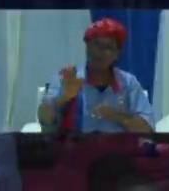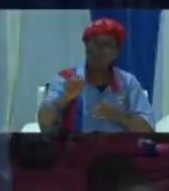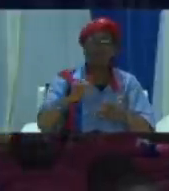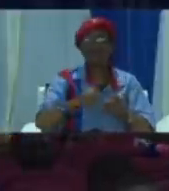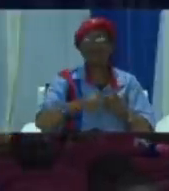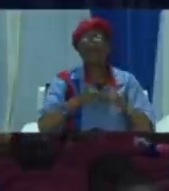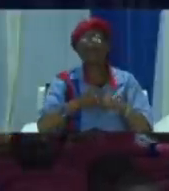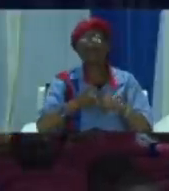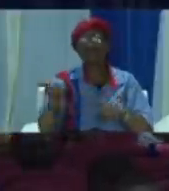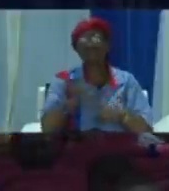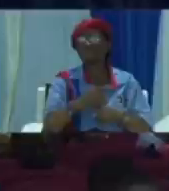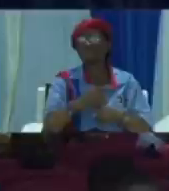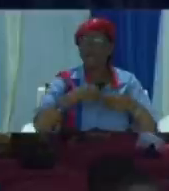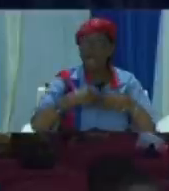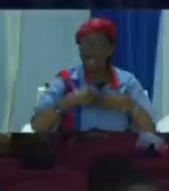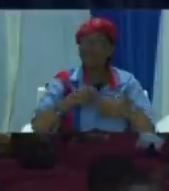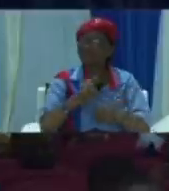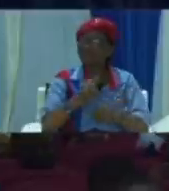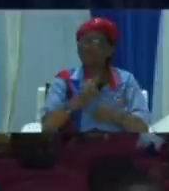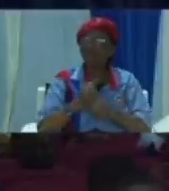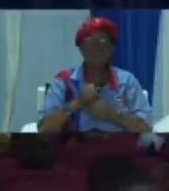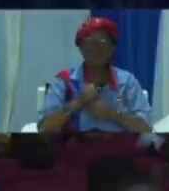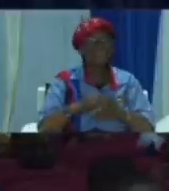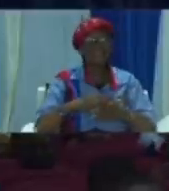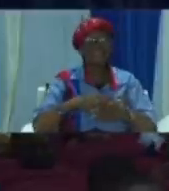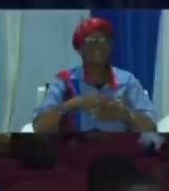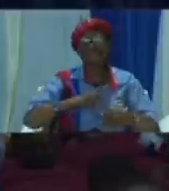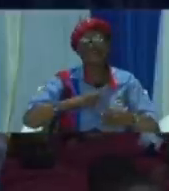you've got it made.